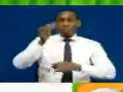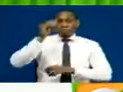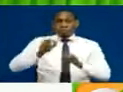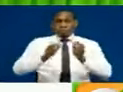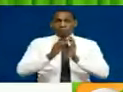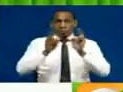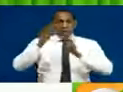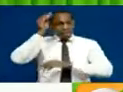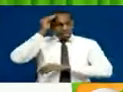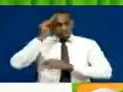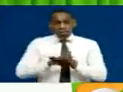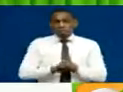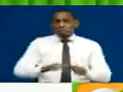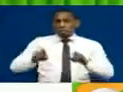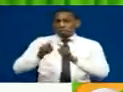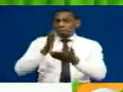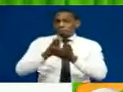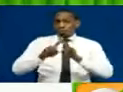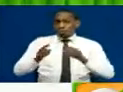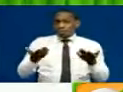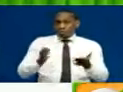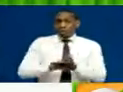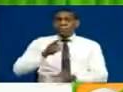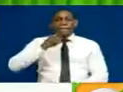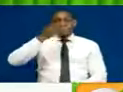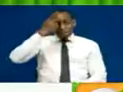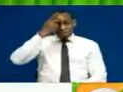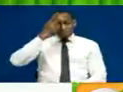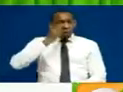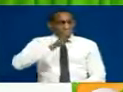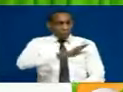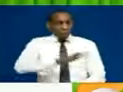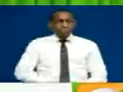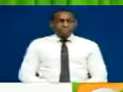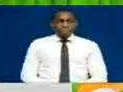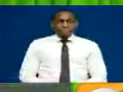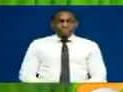Which actually start from the parents at home.